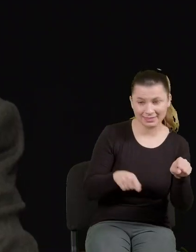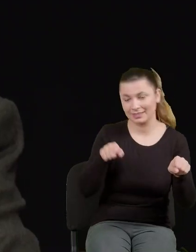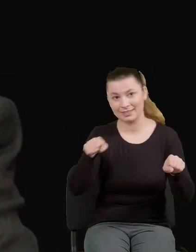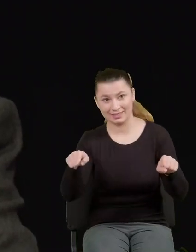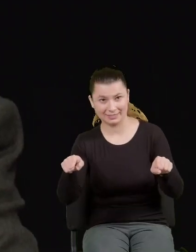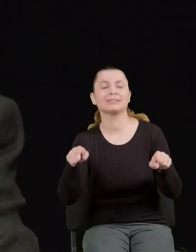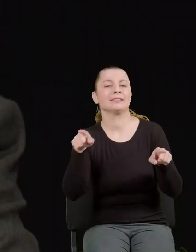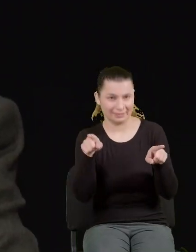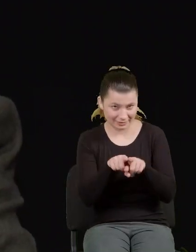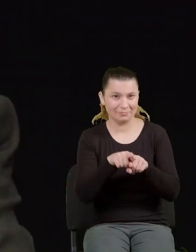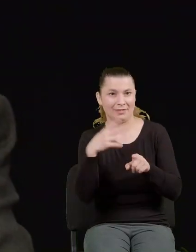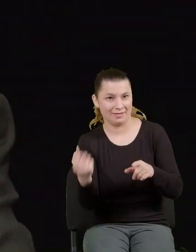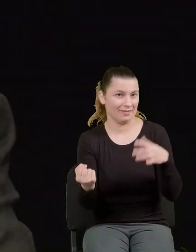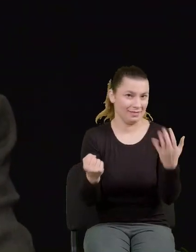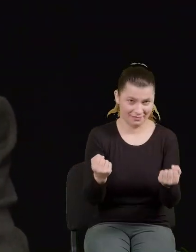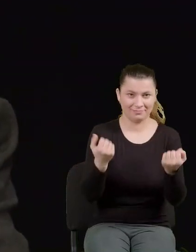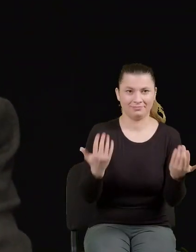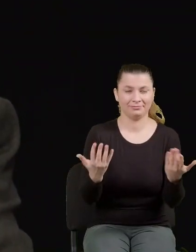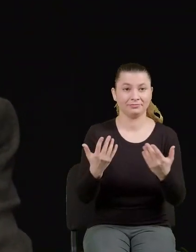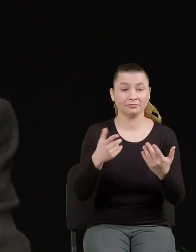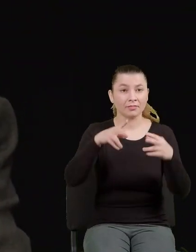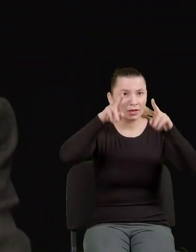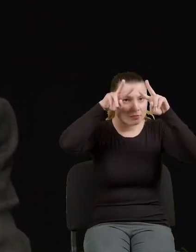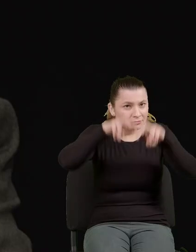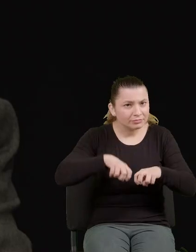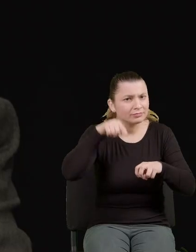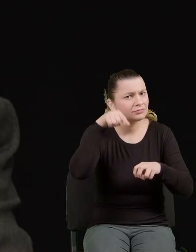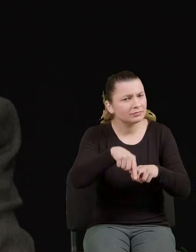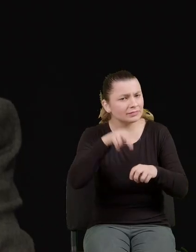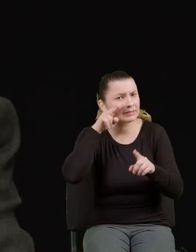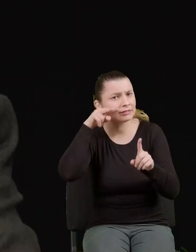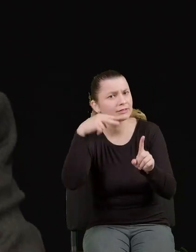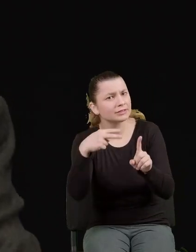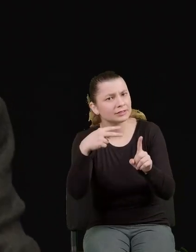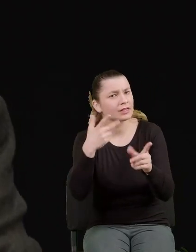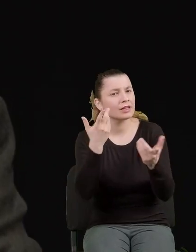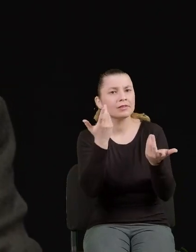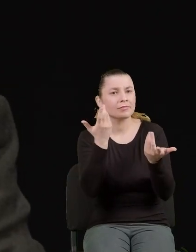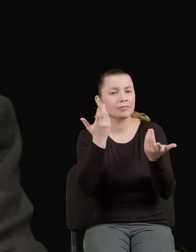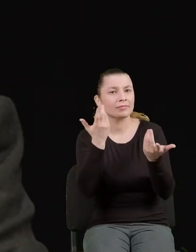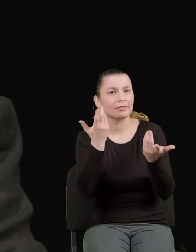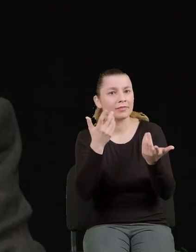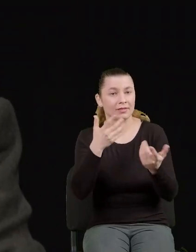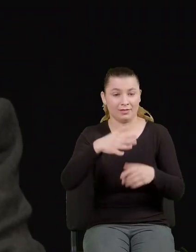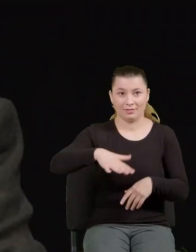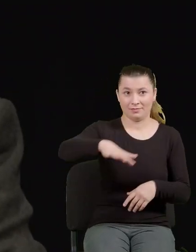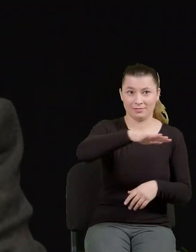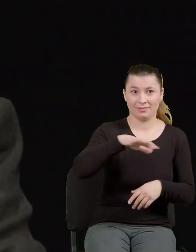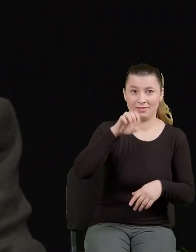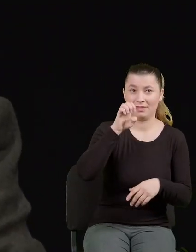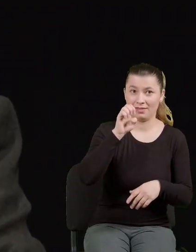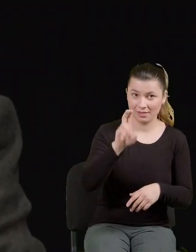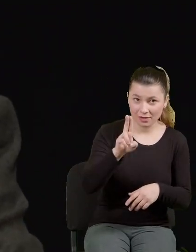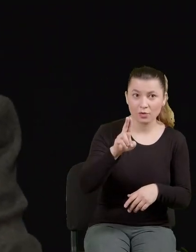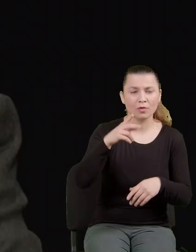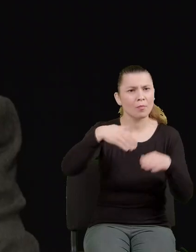start to reprogram ourselves in terms of how to approach the transport planning. I think the other aspect